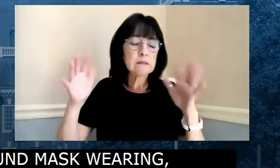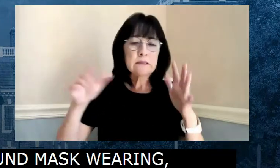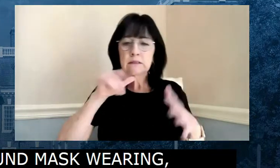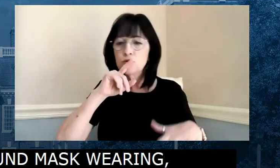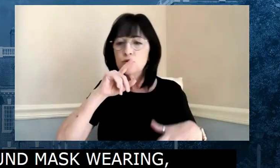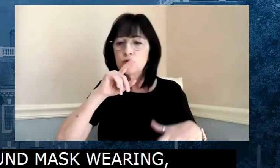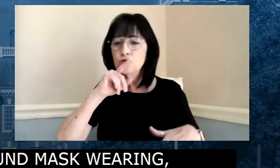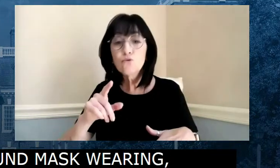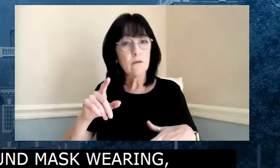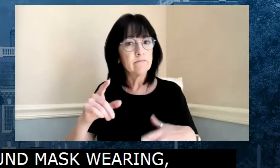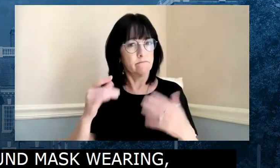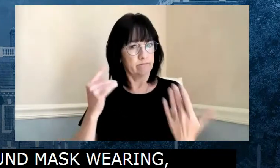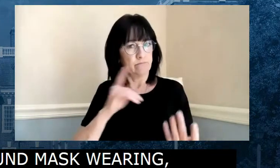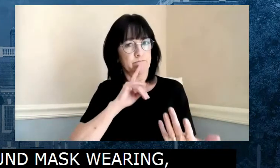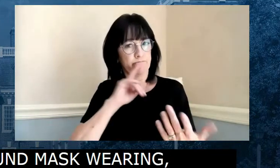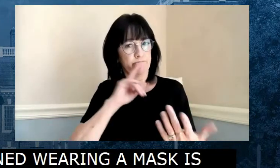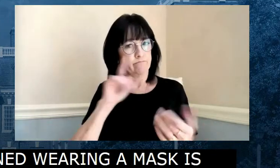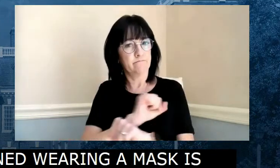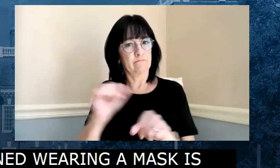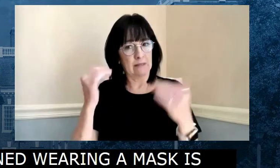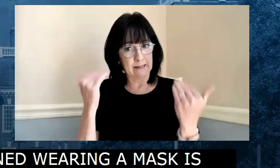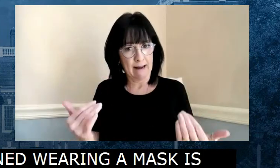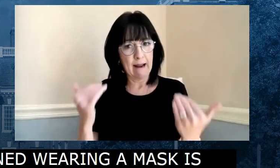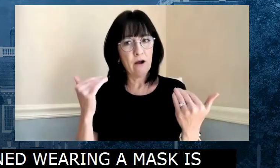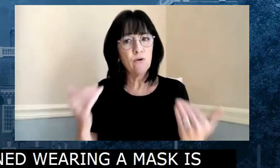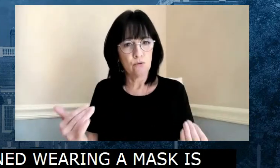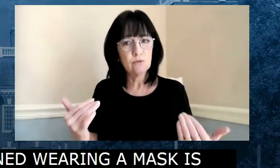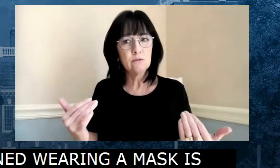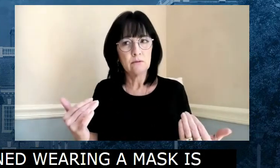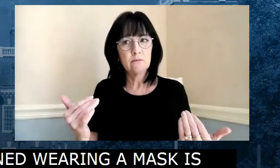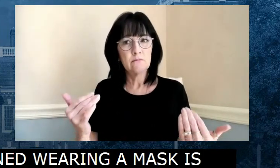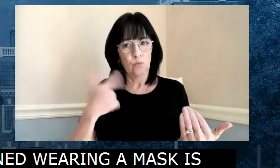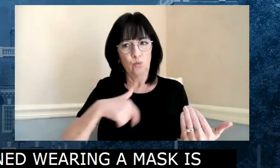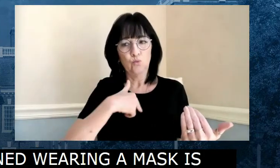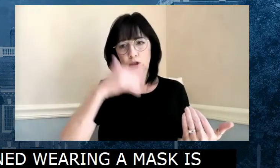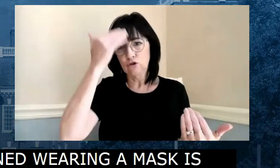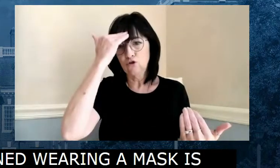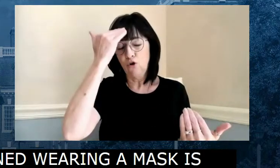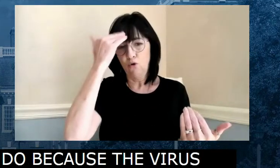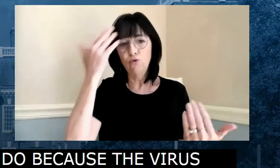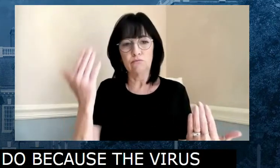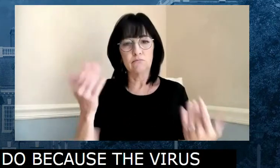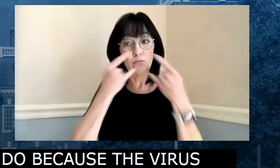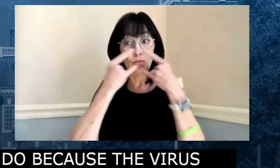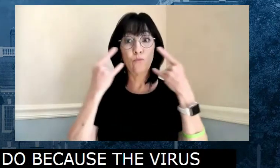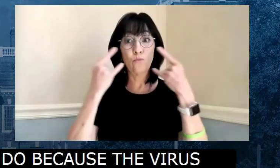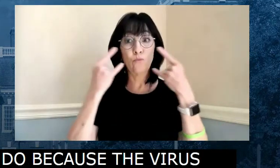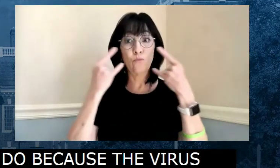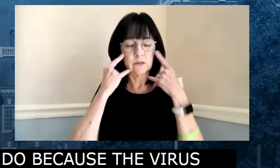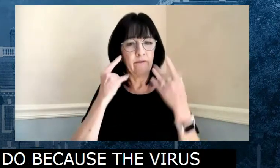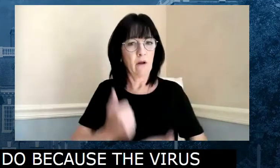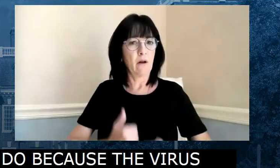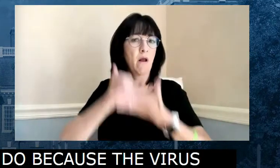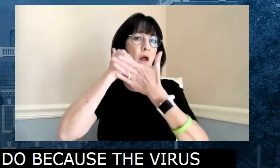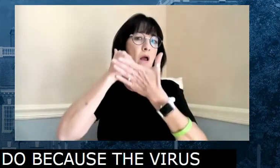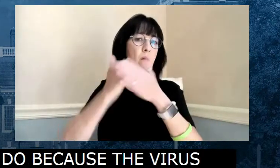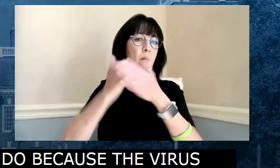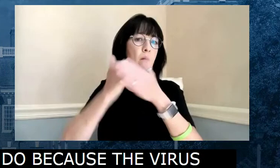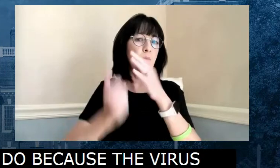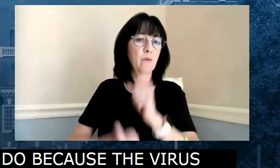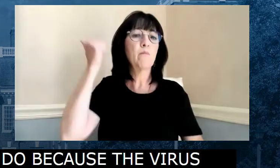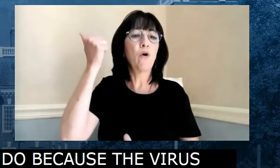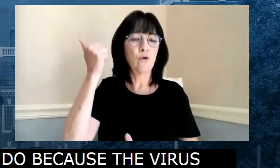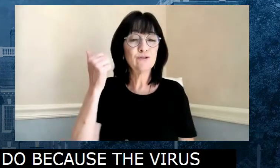that the virus was transmitted through respiratory particles that are emitted when you